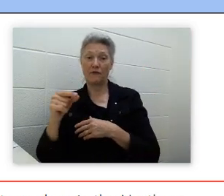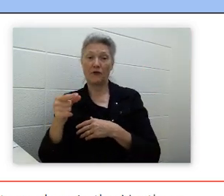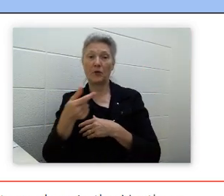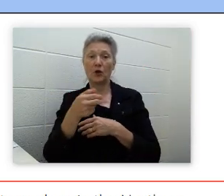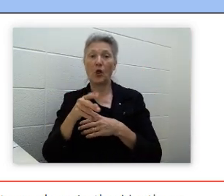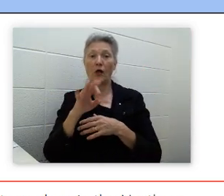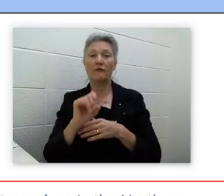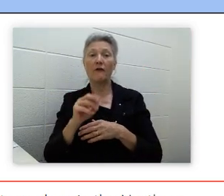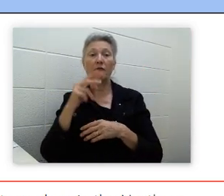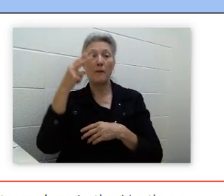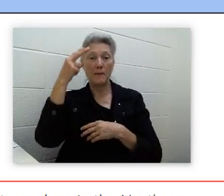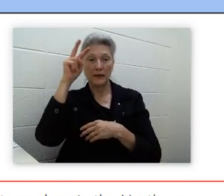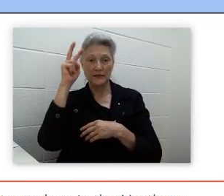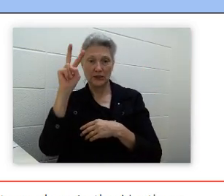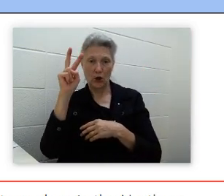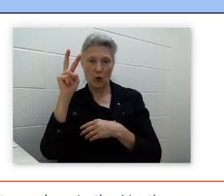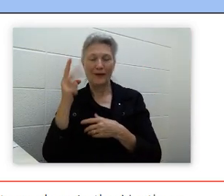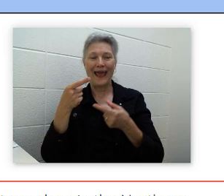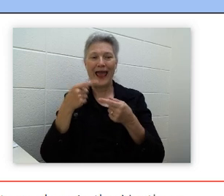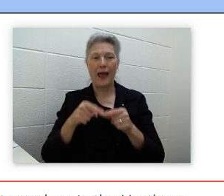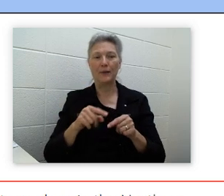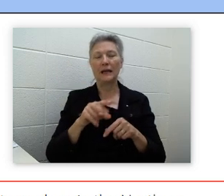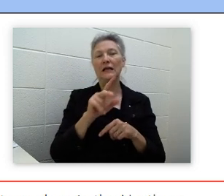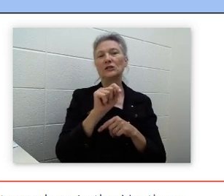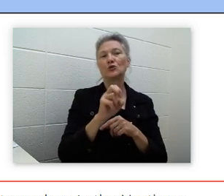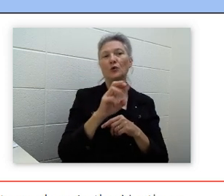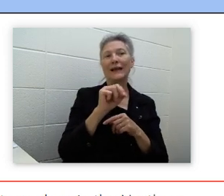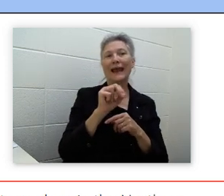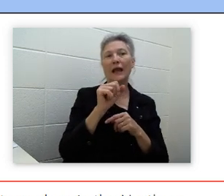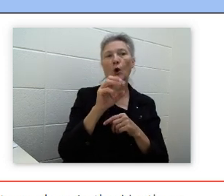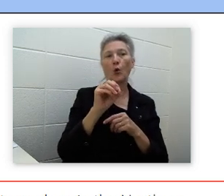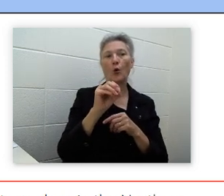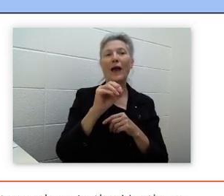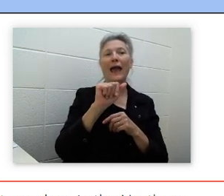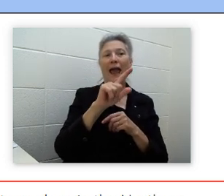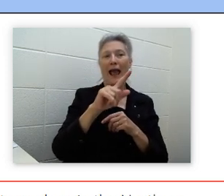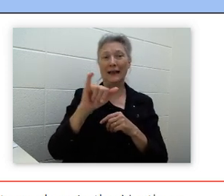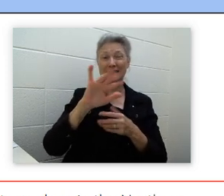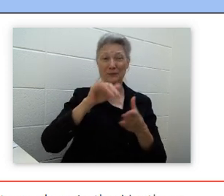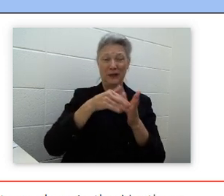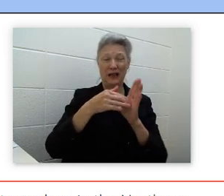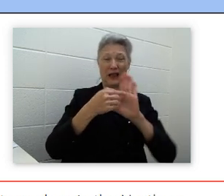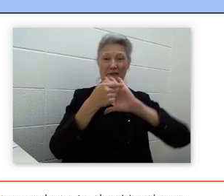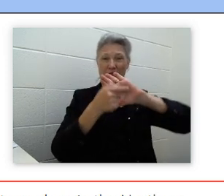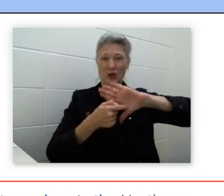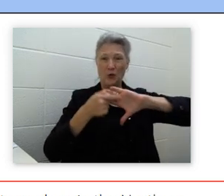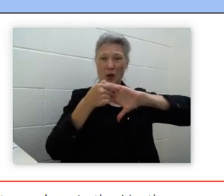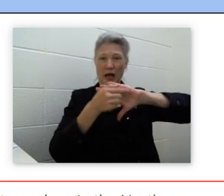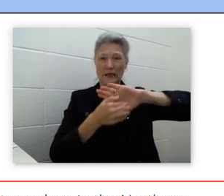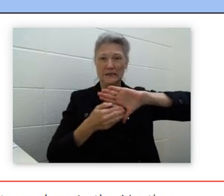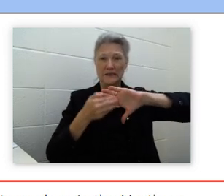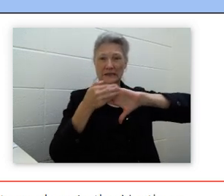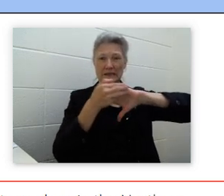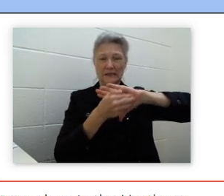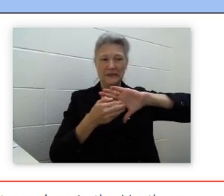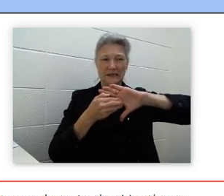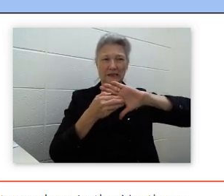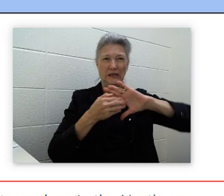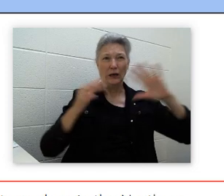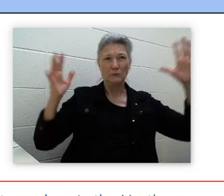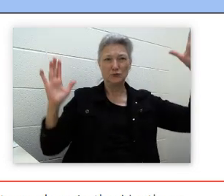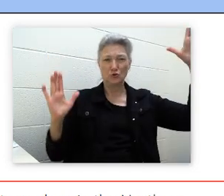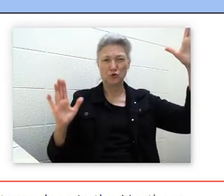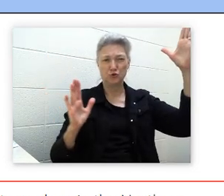happen in Tornado Alley. Tornado Alley is in the middle of the U.S. This area in the Midwest has the most